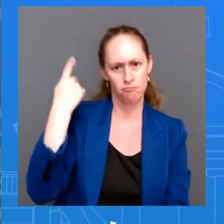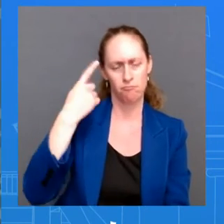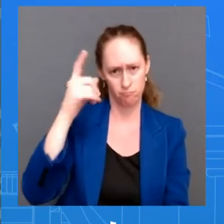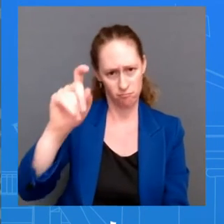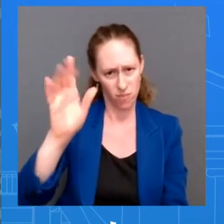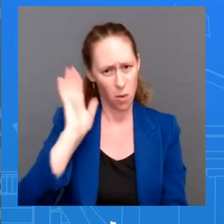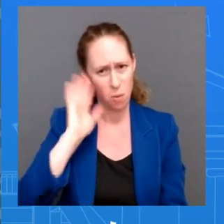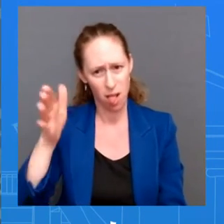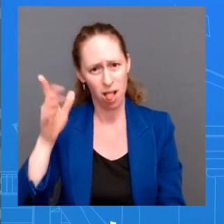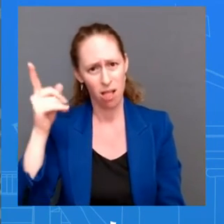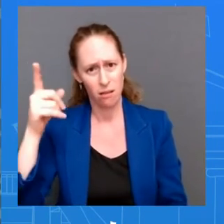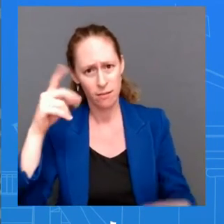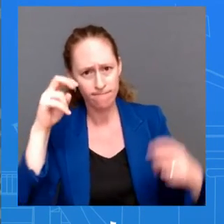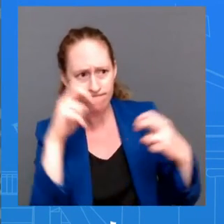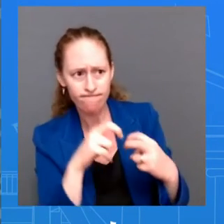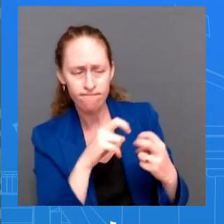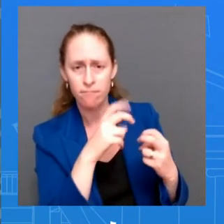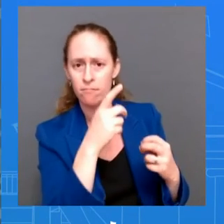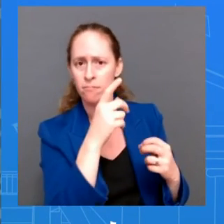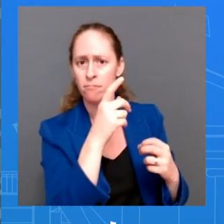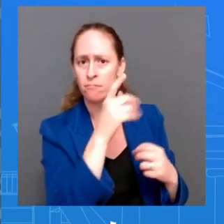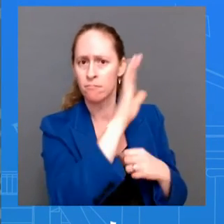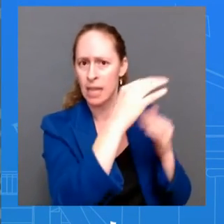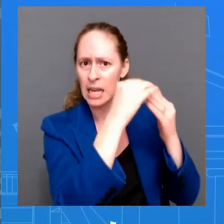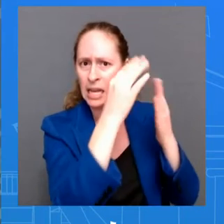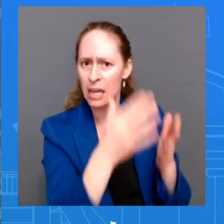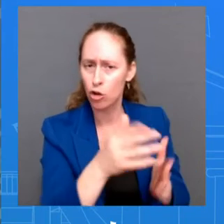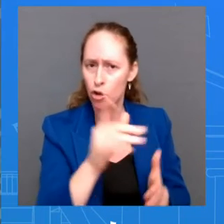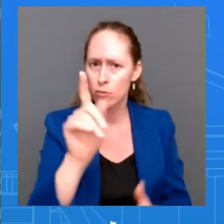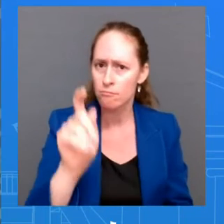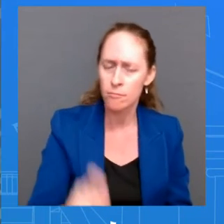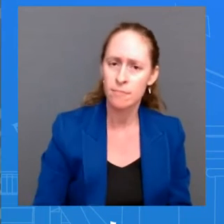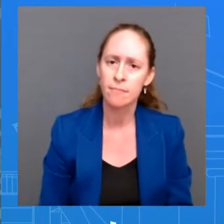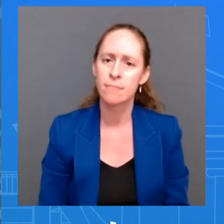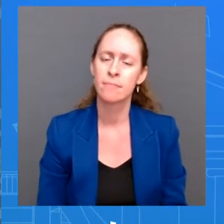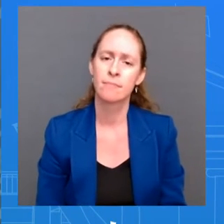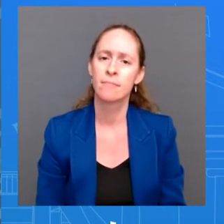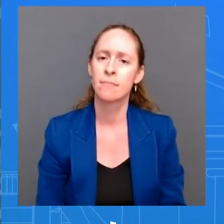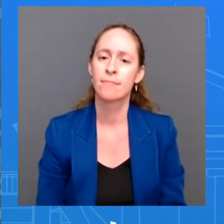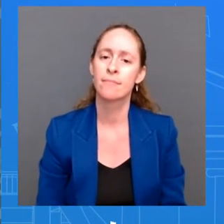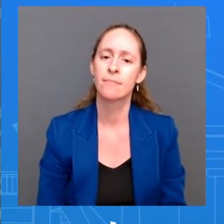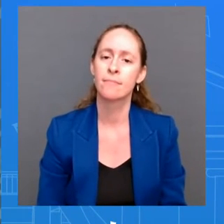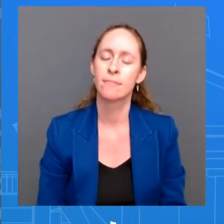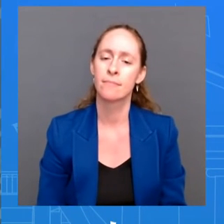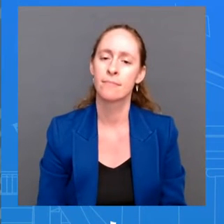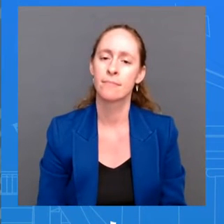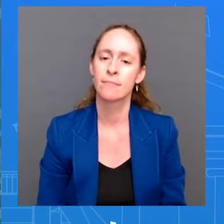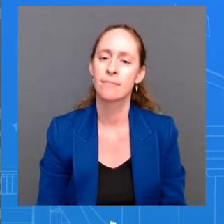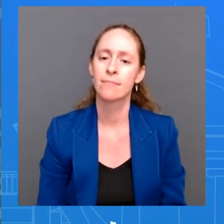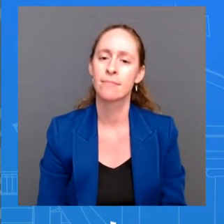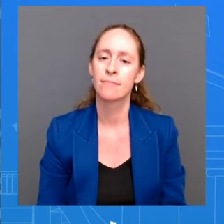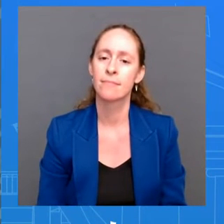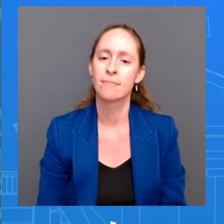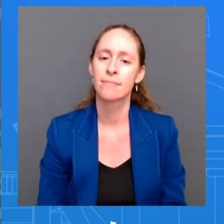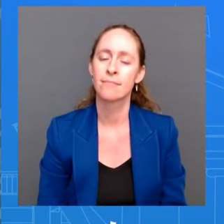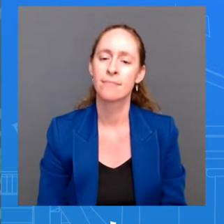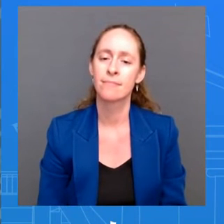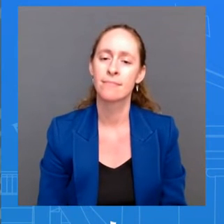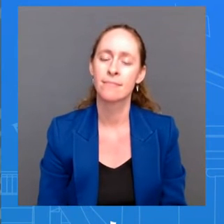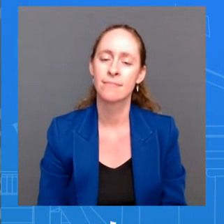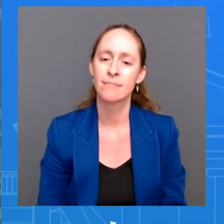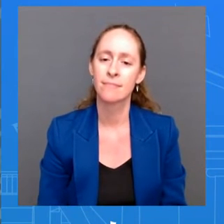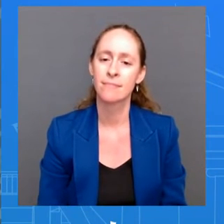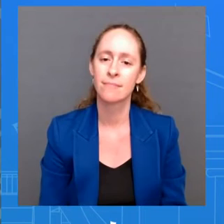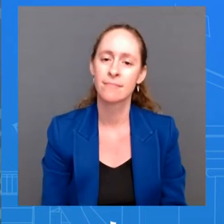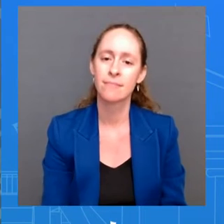you know, consistent with the White House protocol for positive COVID cases, President Biden worked in isolation for